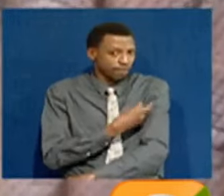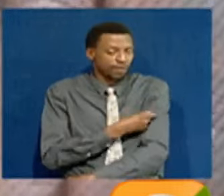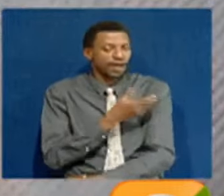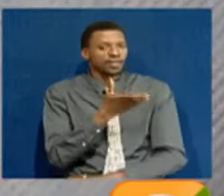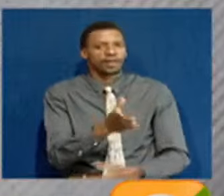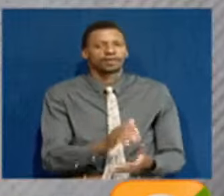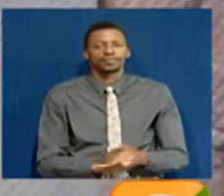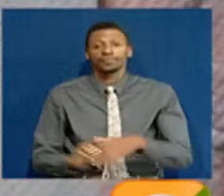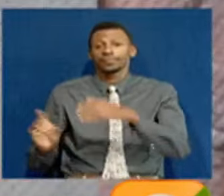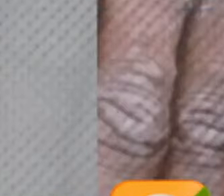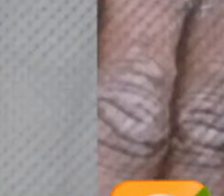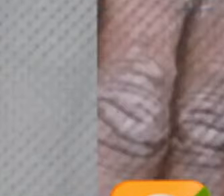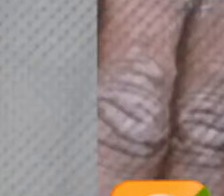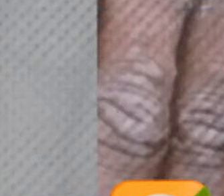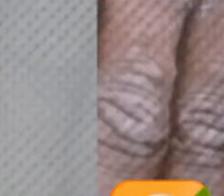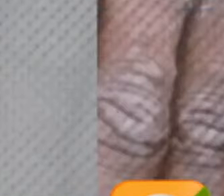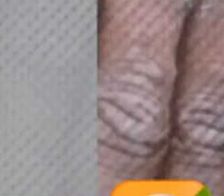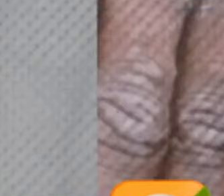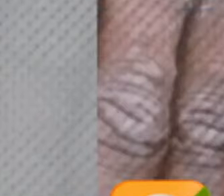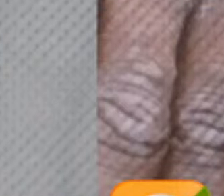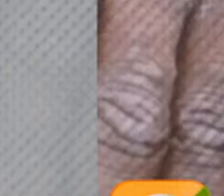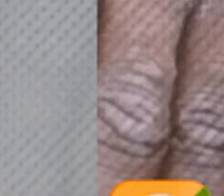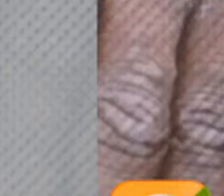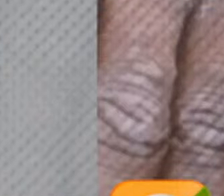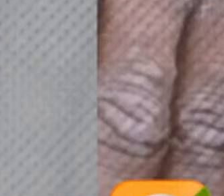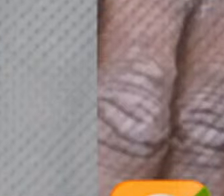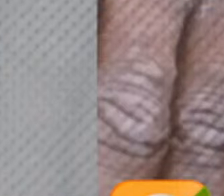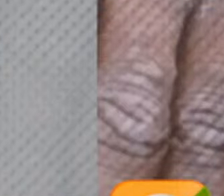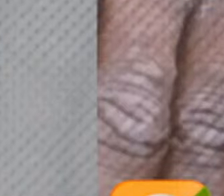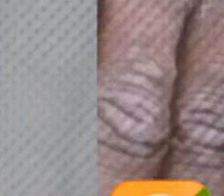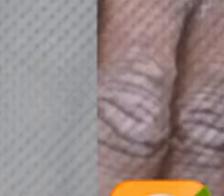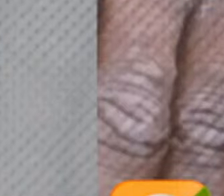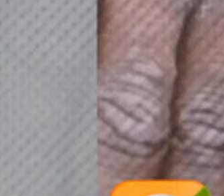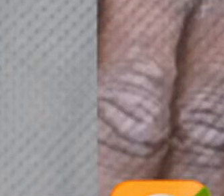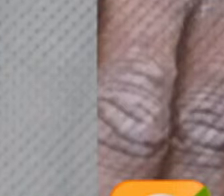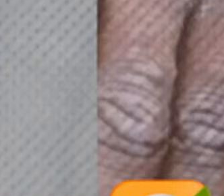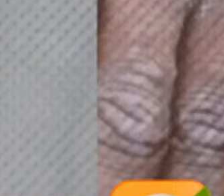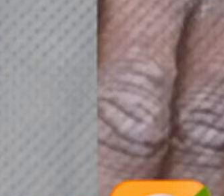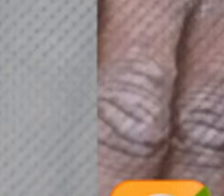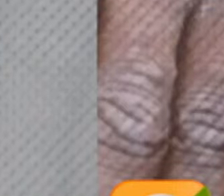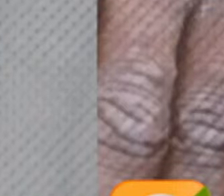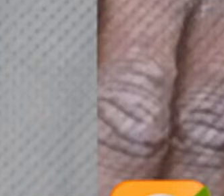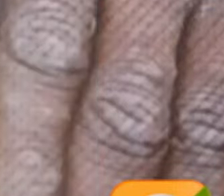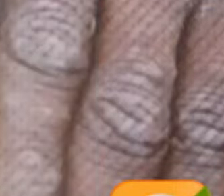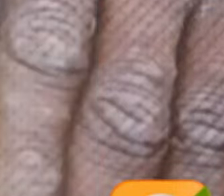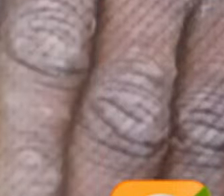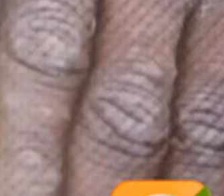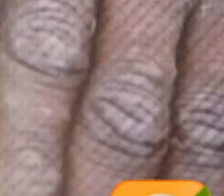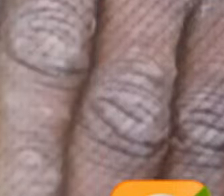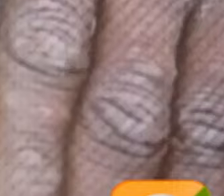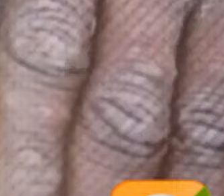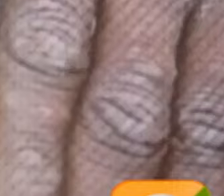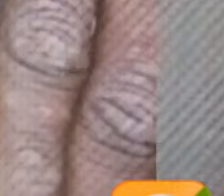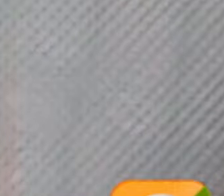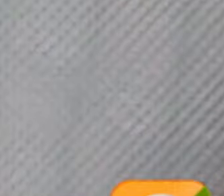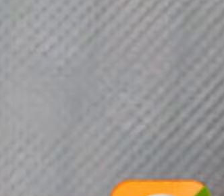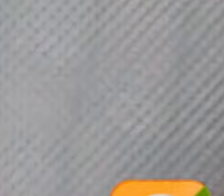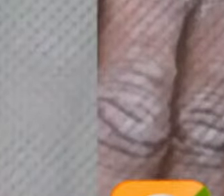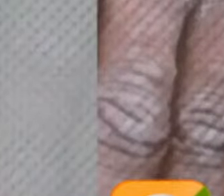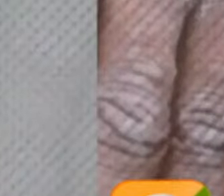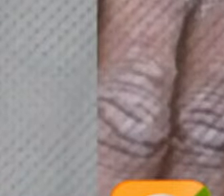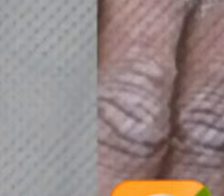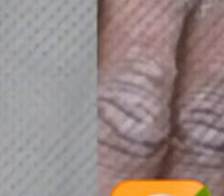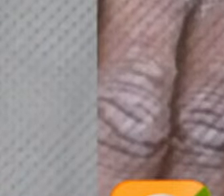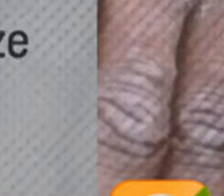has published information on the country's status a day after Mpox was declared public health emergency. A statement by Health Cabinet